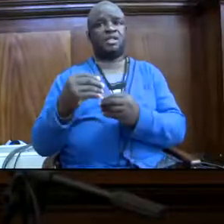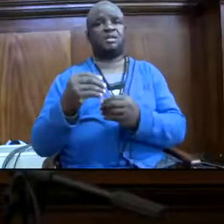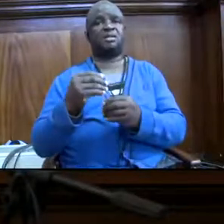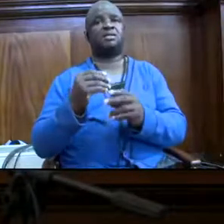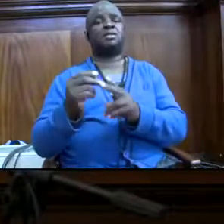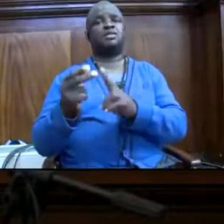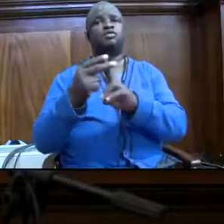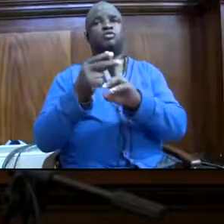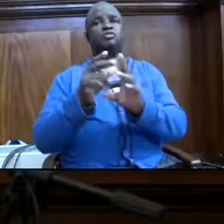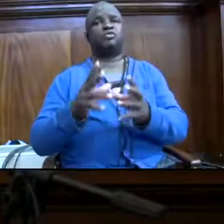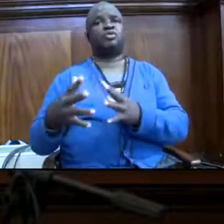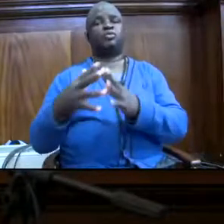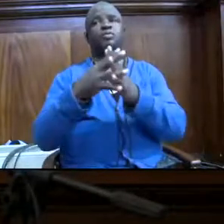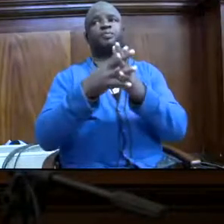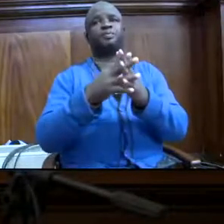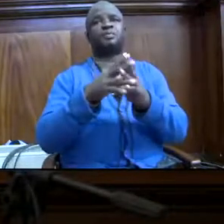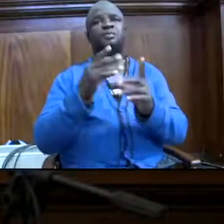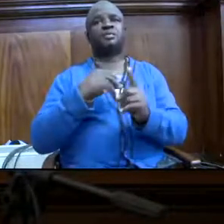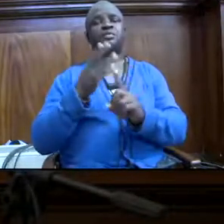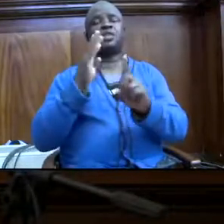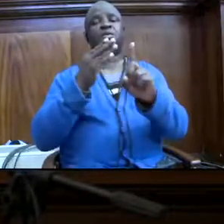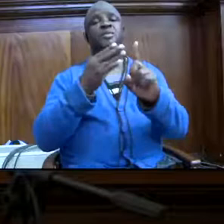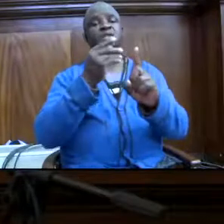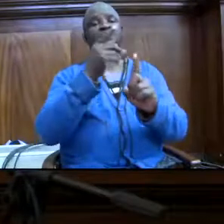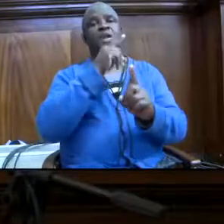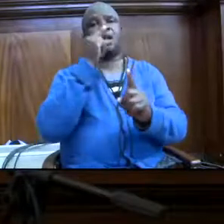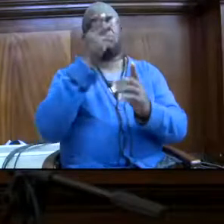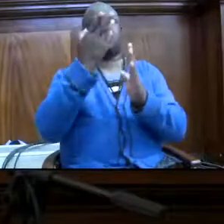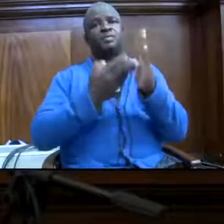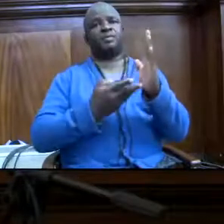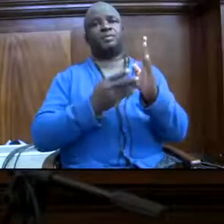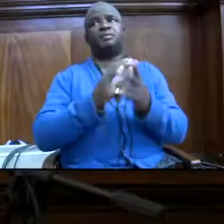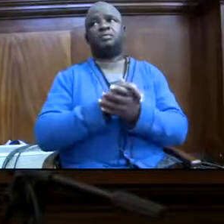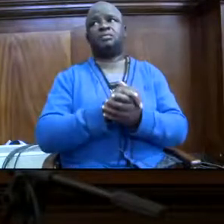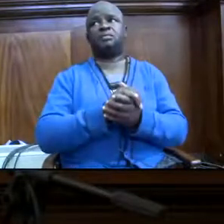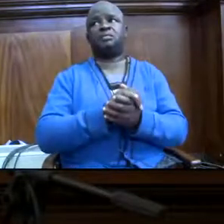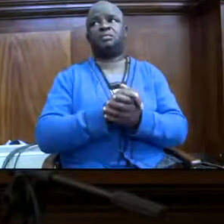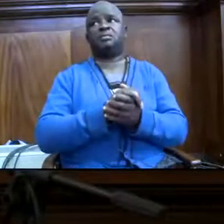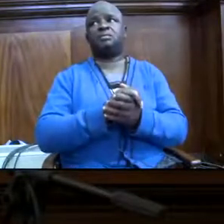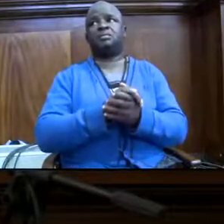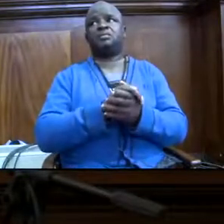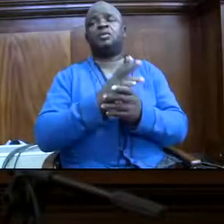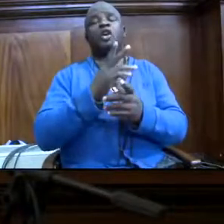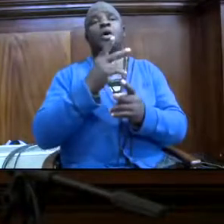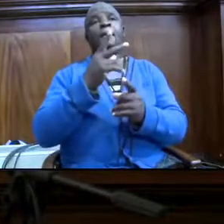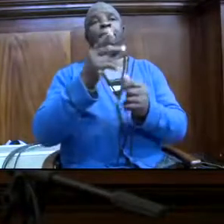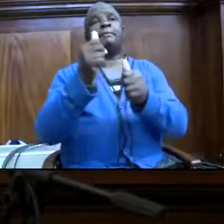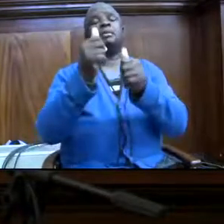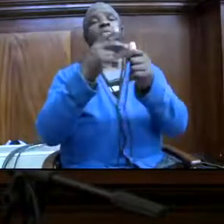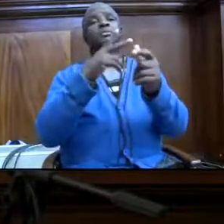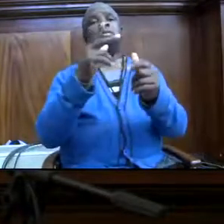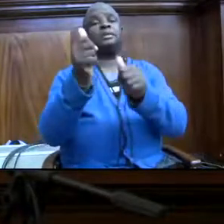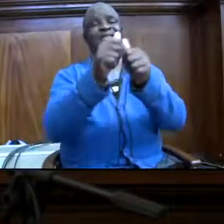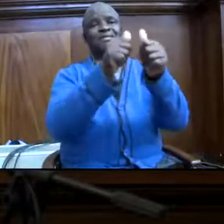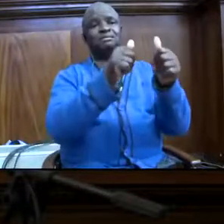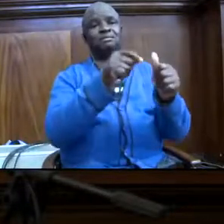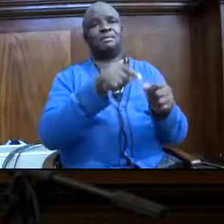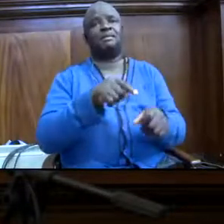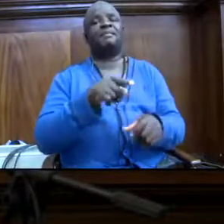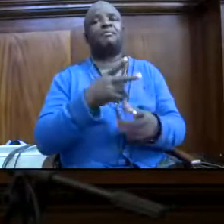the specific businesses named below all of these parties have caused grievances